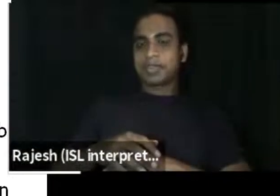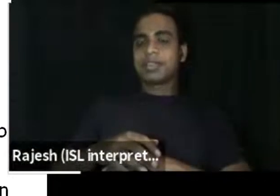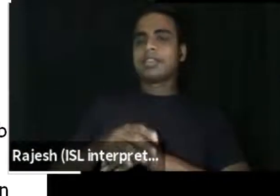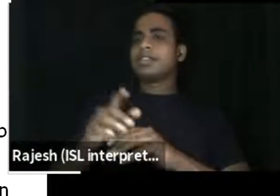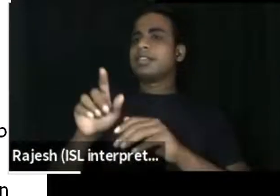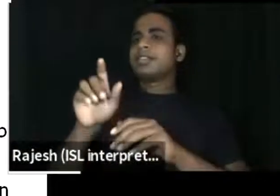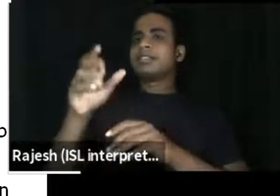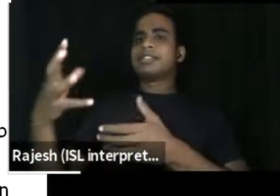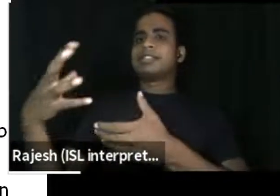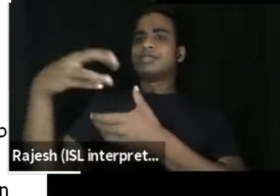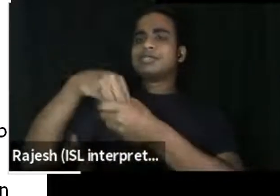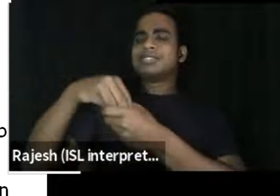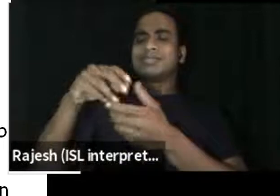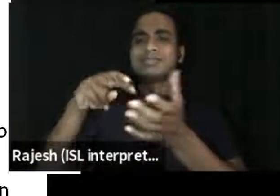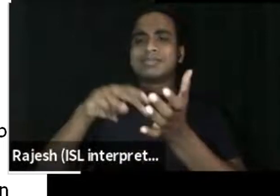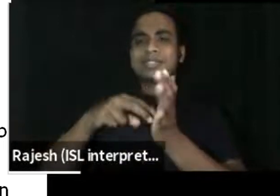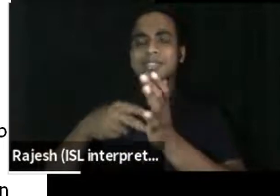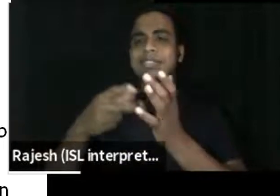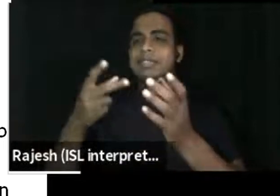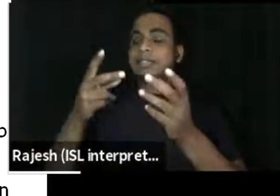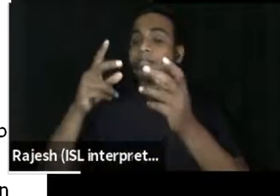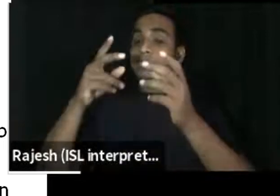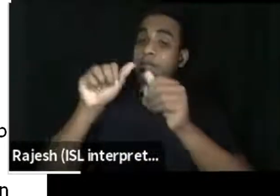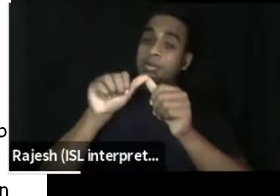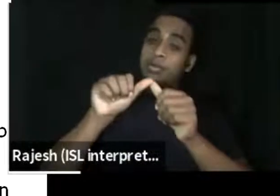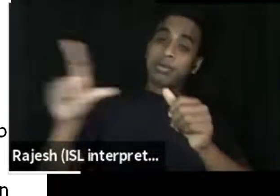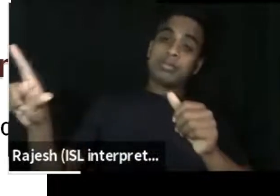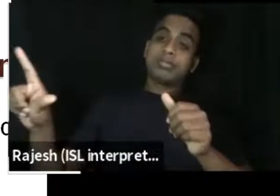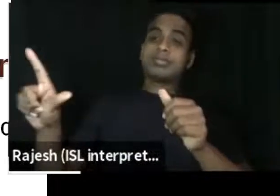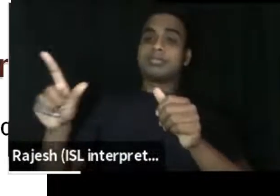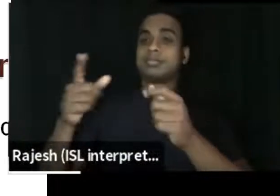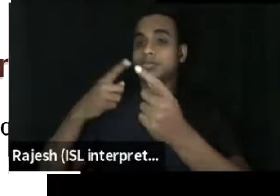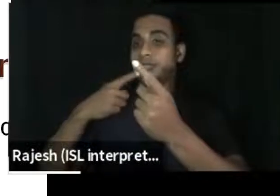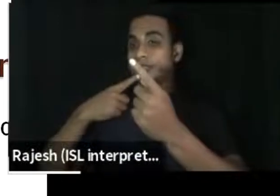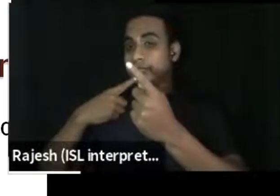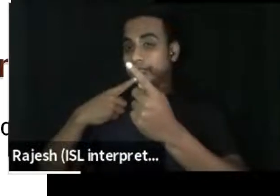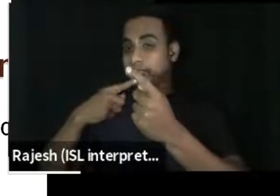where, people could engage. Sorry.